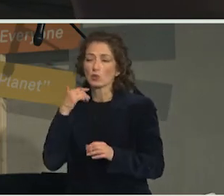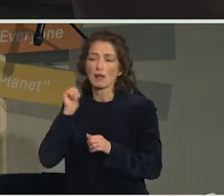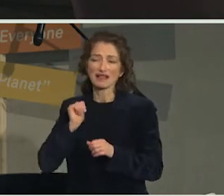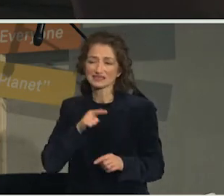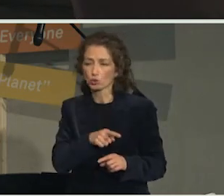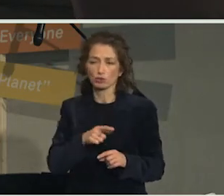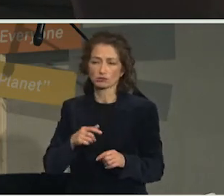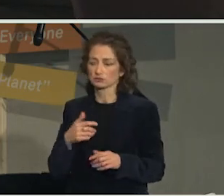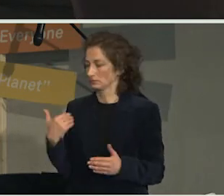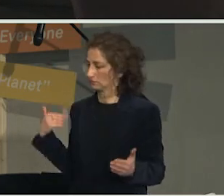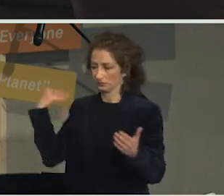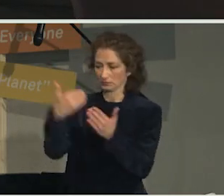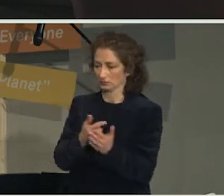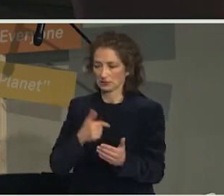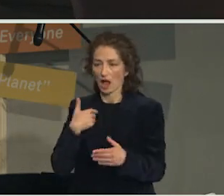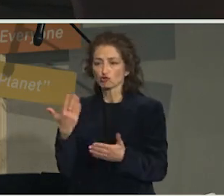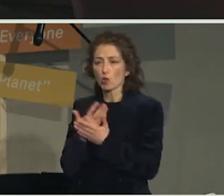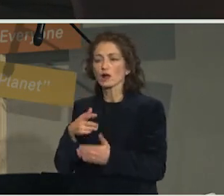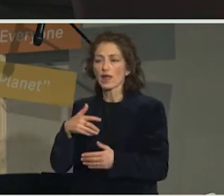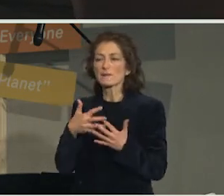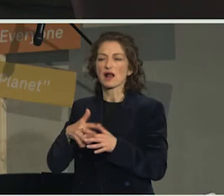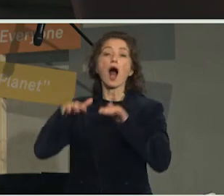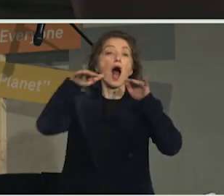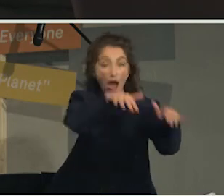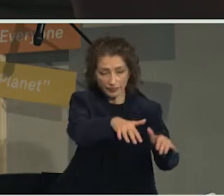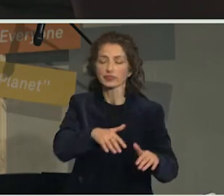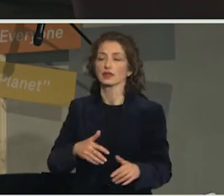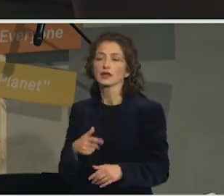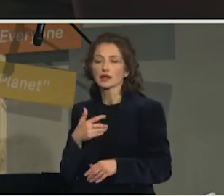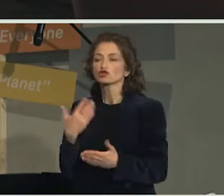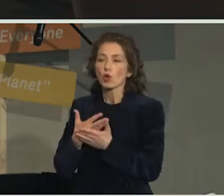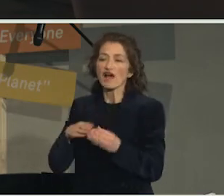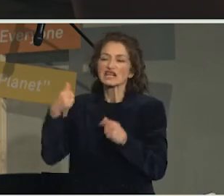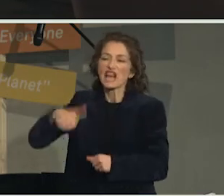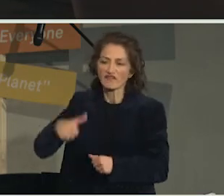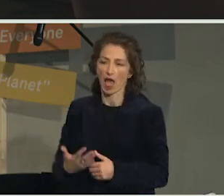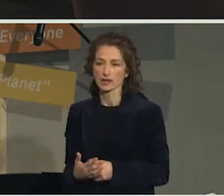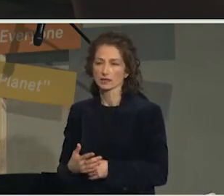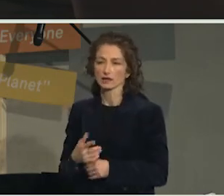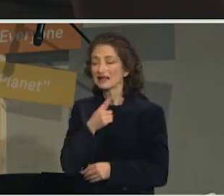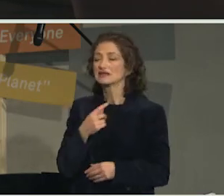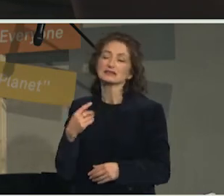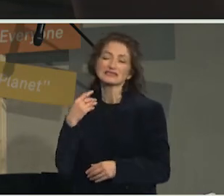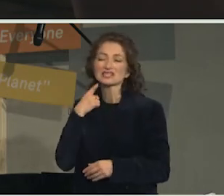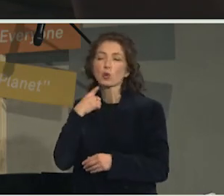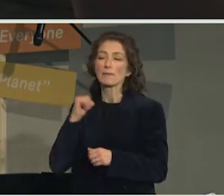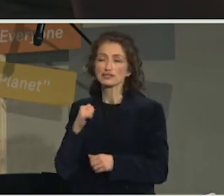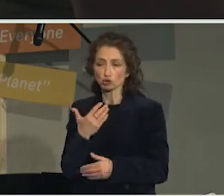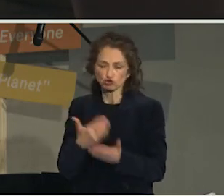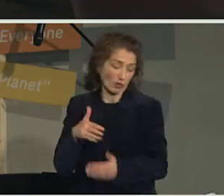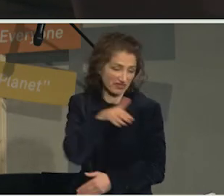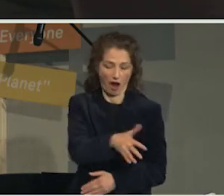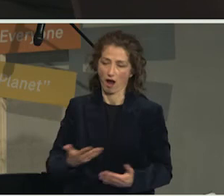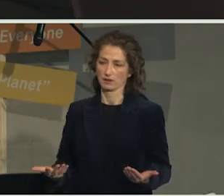work life since we arrived there. Mm. It was called slavery. Right. Right? Aside from that, the reality